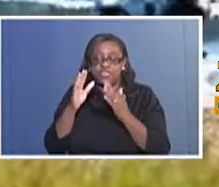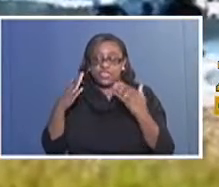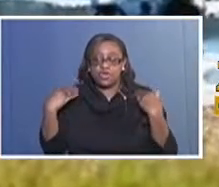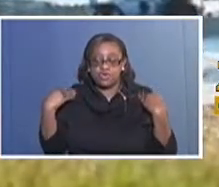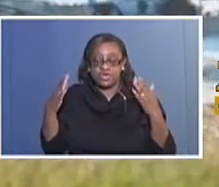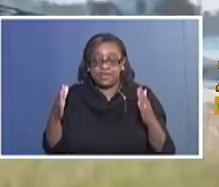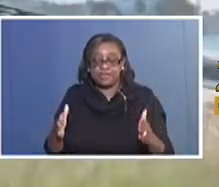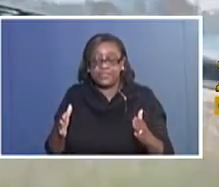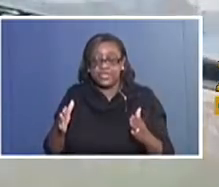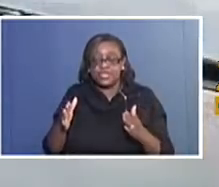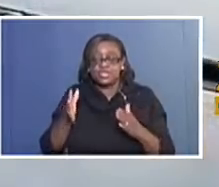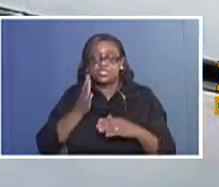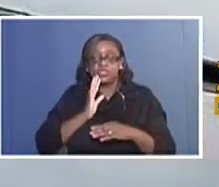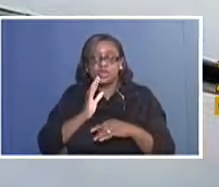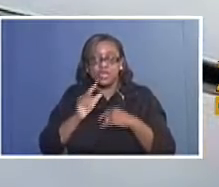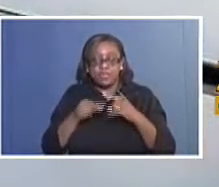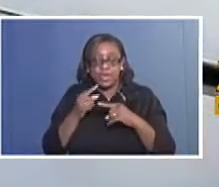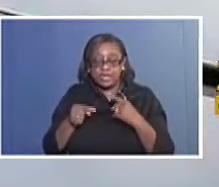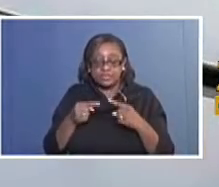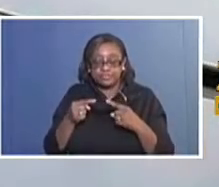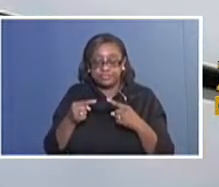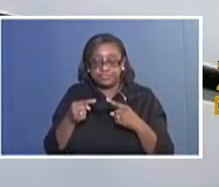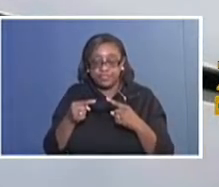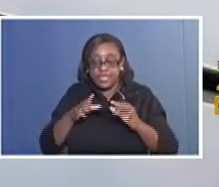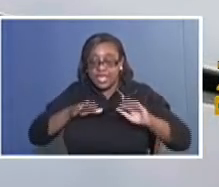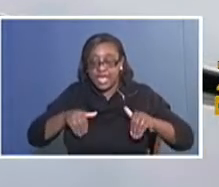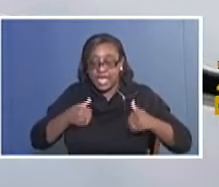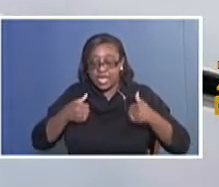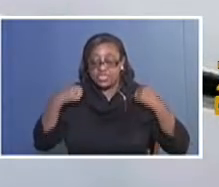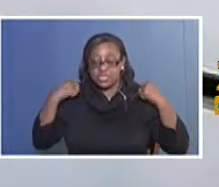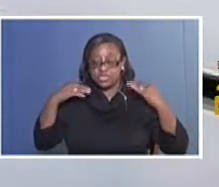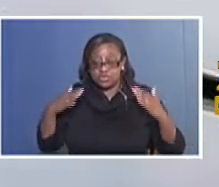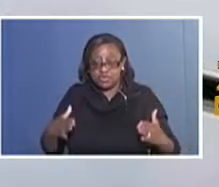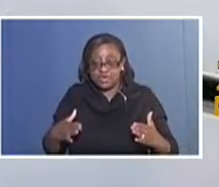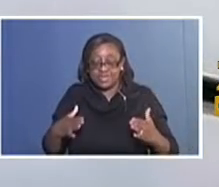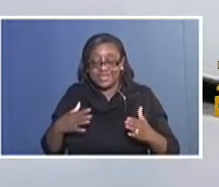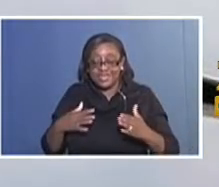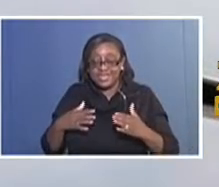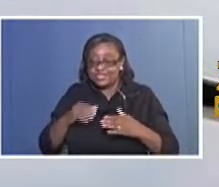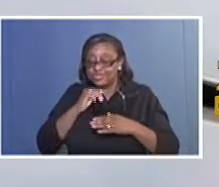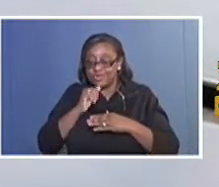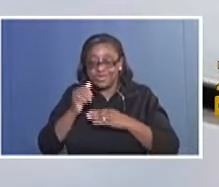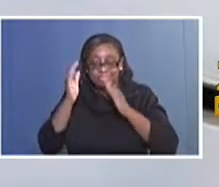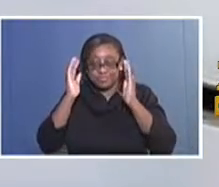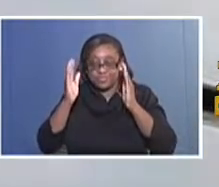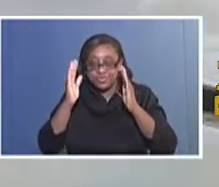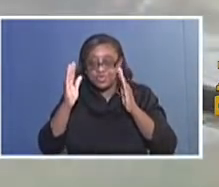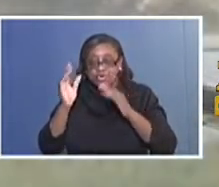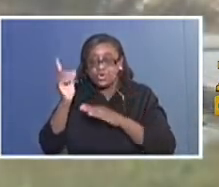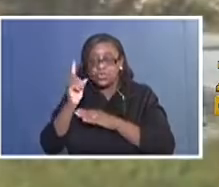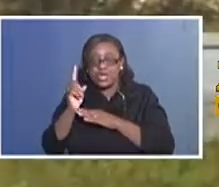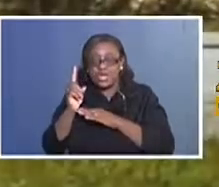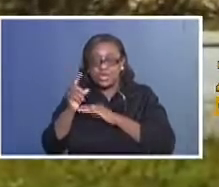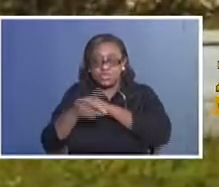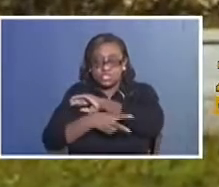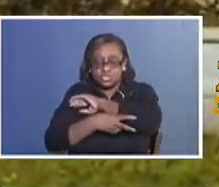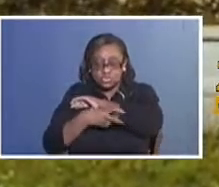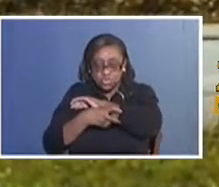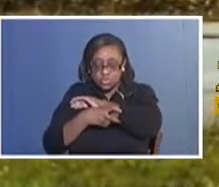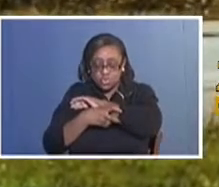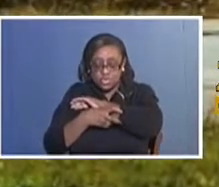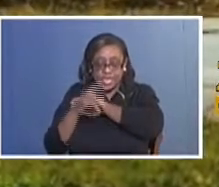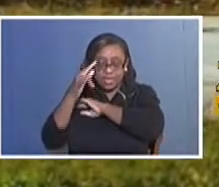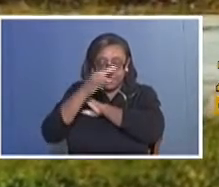previous rulings indicating, among other things, that the authority's negligence led to a Western airplane being stolen from the Lynden